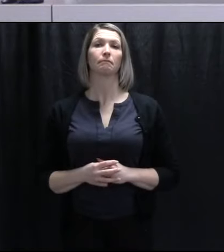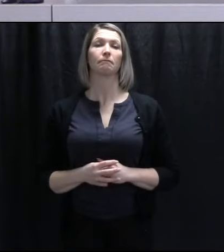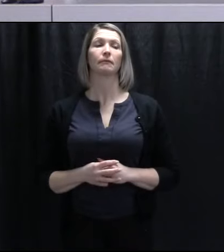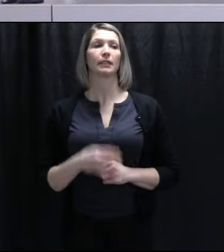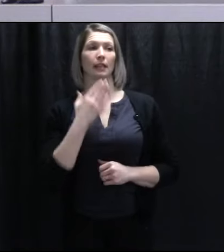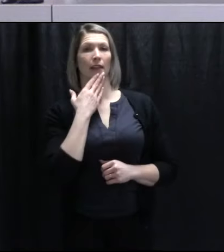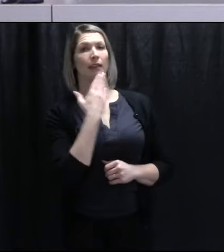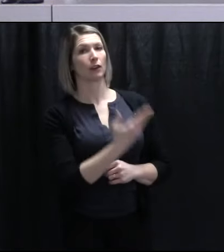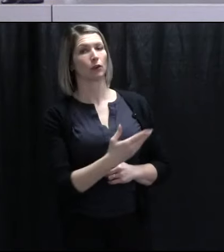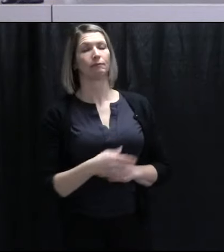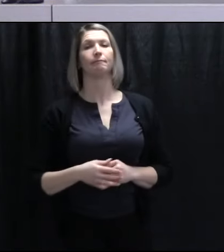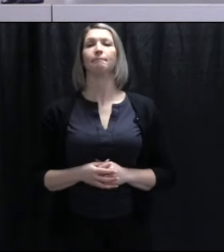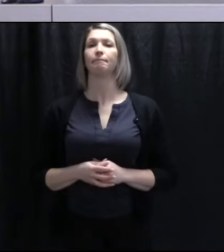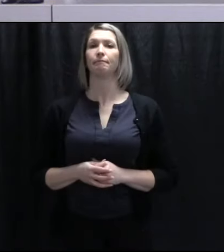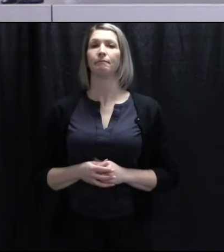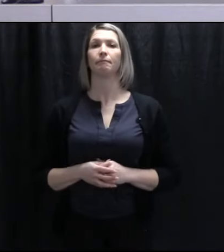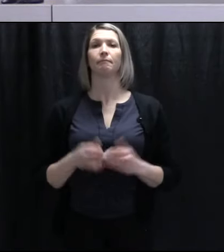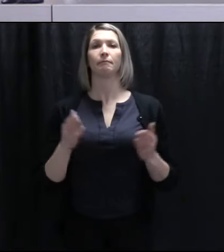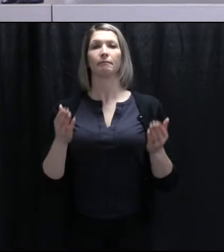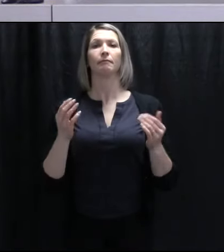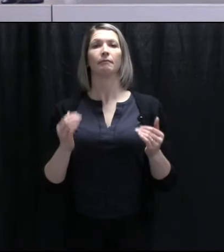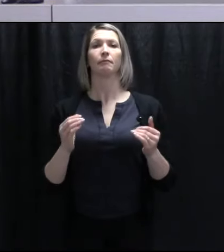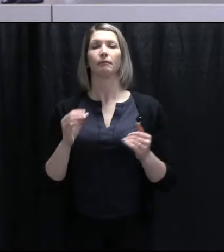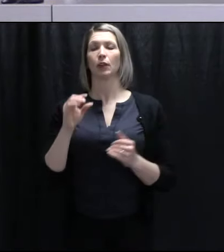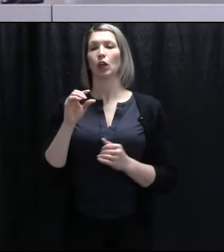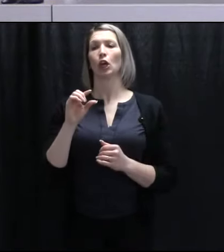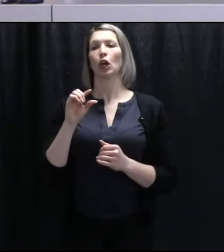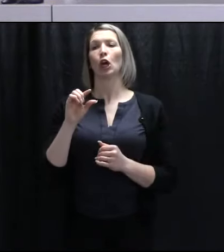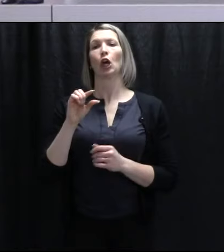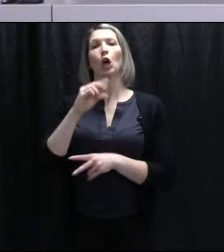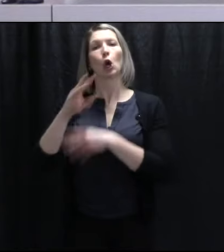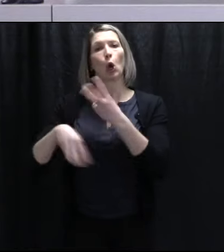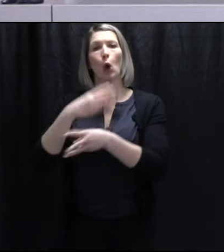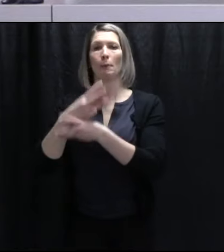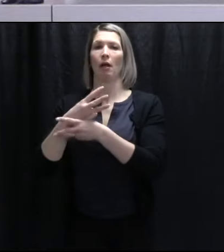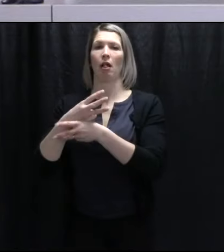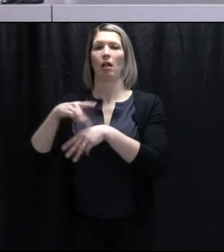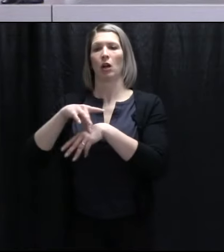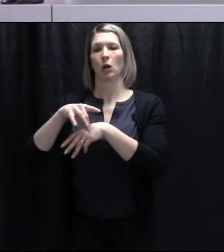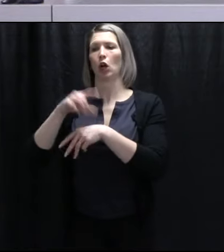Thank you. Our next question is from Ross Lord from Global National TV.